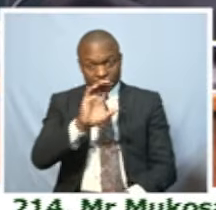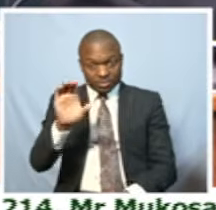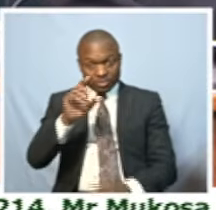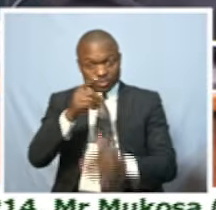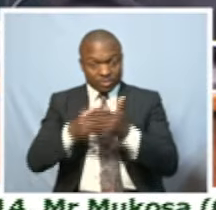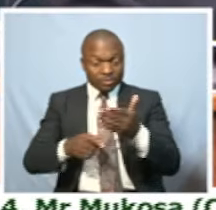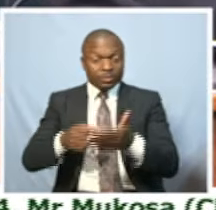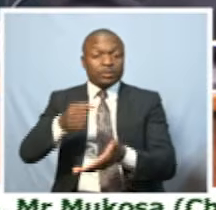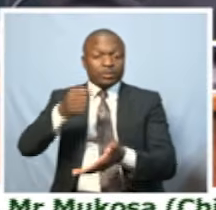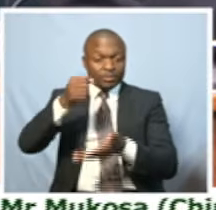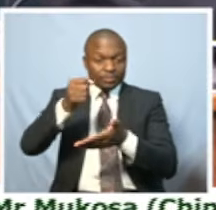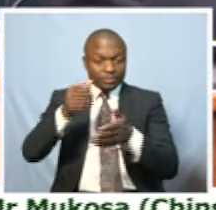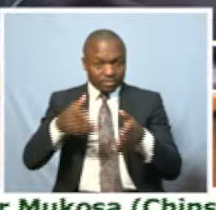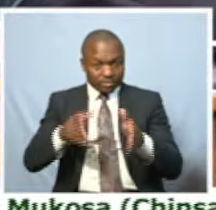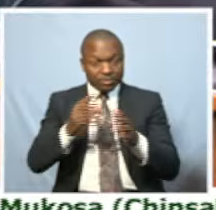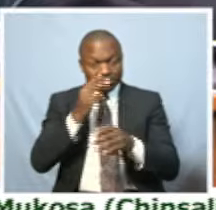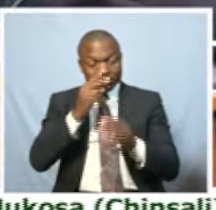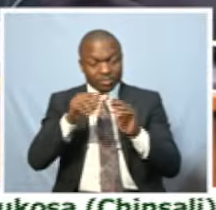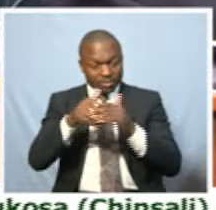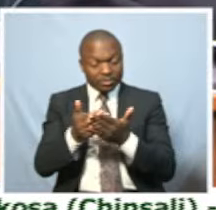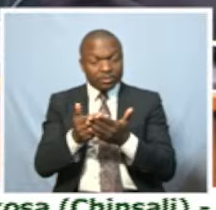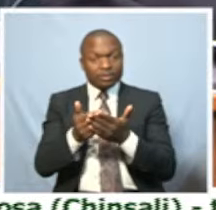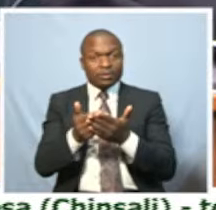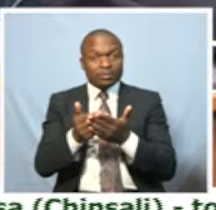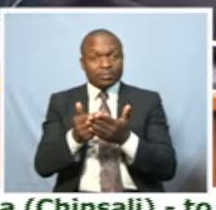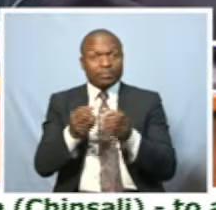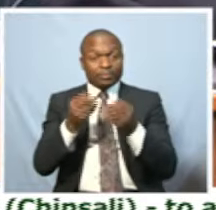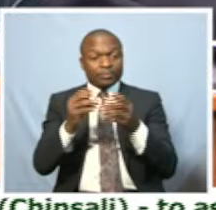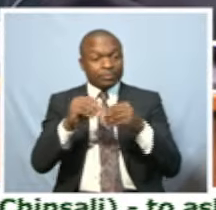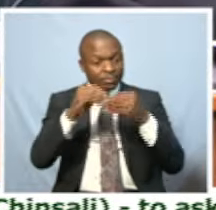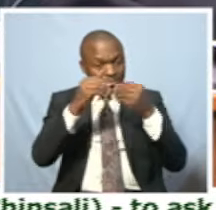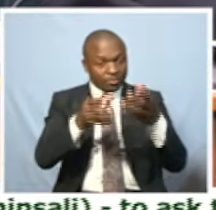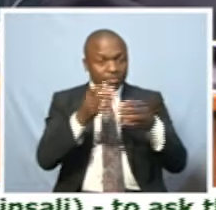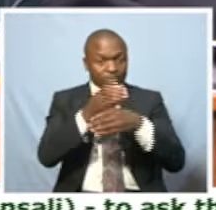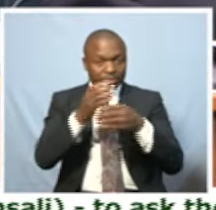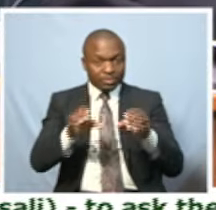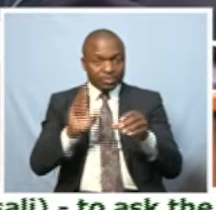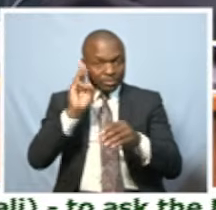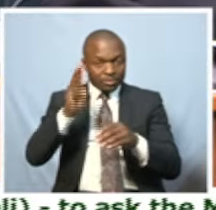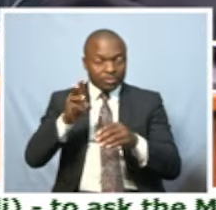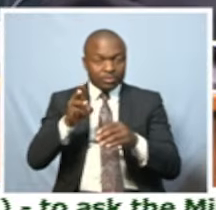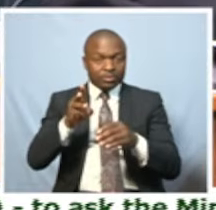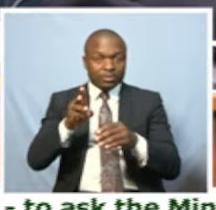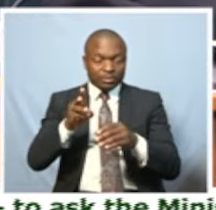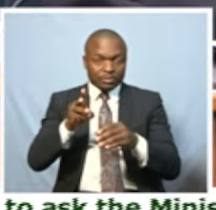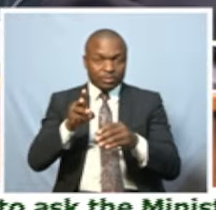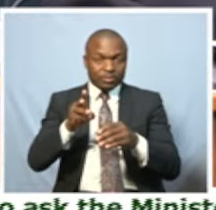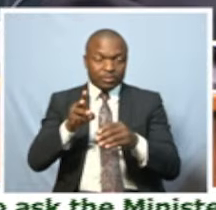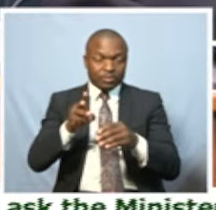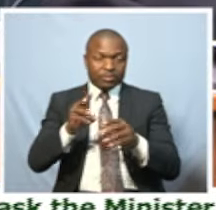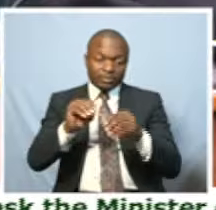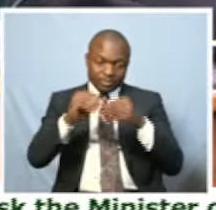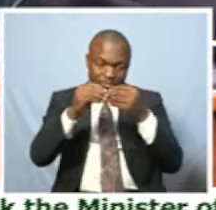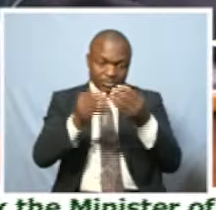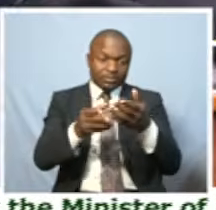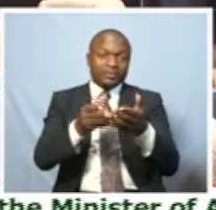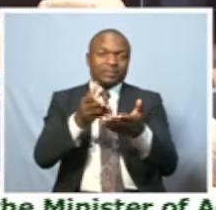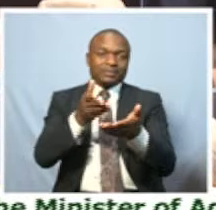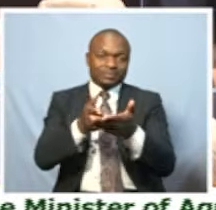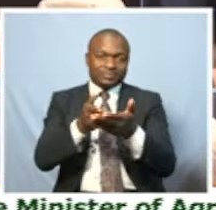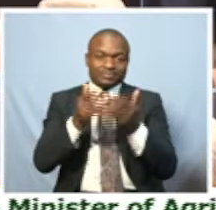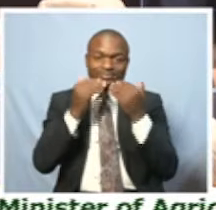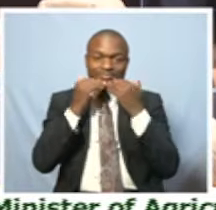what the budget can allow. We will see how many will go to Chinsali, and it will be corrected like that. Mr. Speaker, I thank